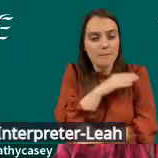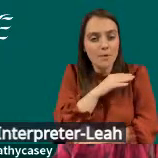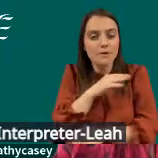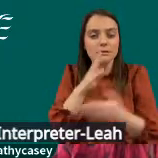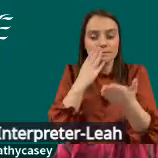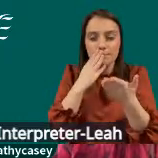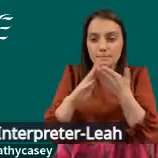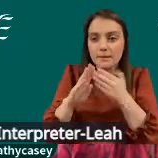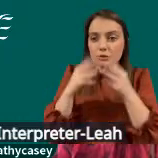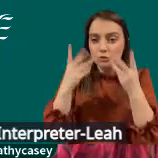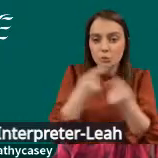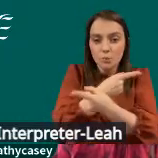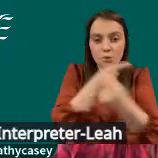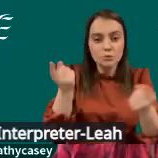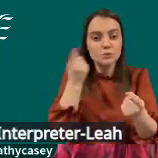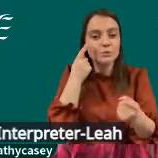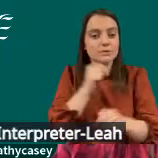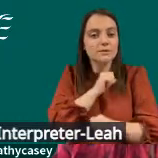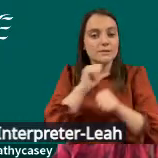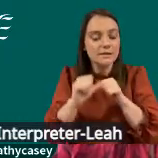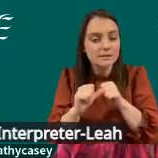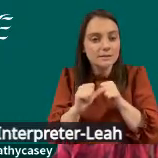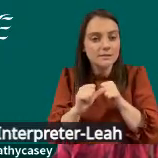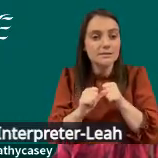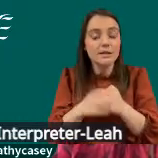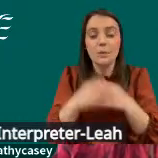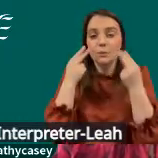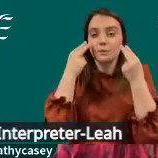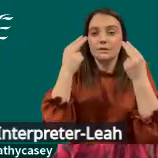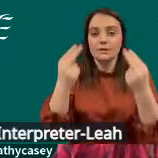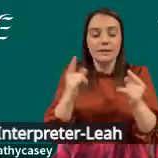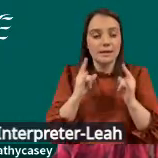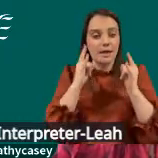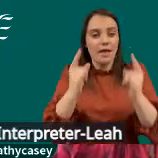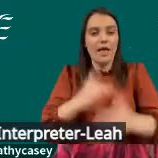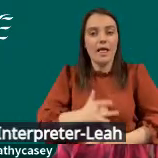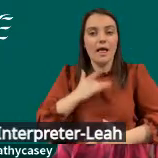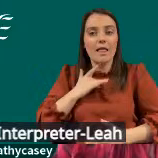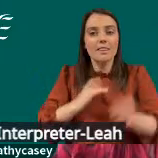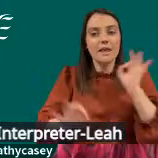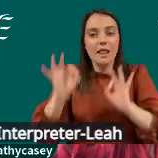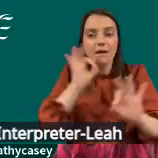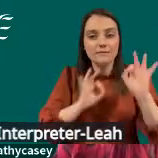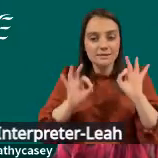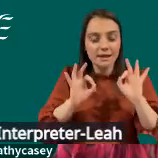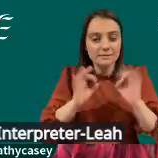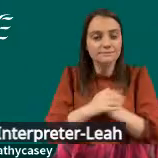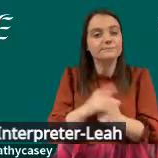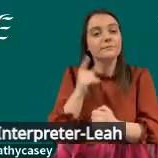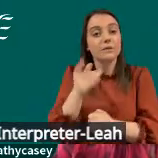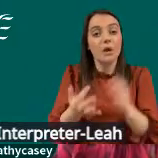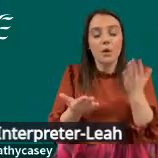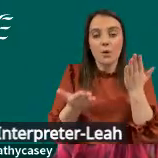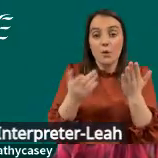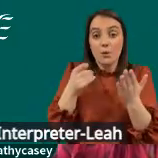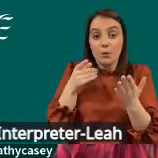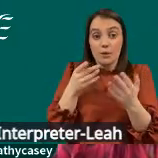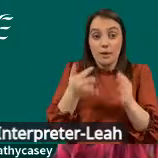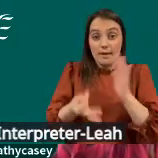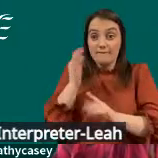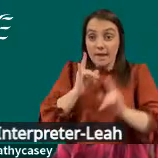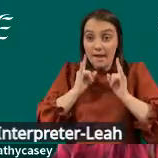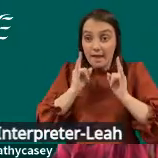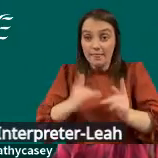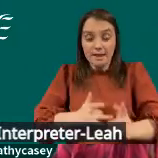take home today is that we need to have a healthy lifestyle. With this, we can ensure a healthier aging